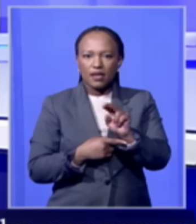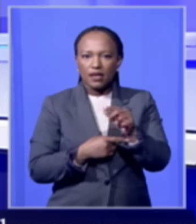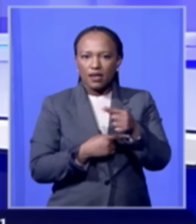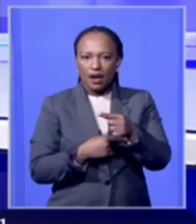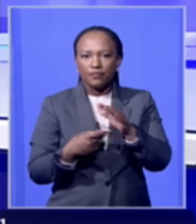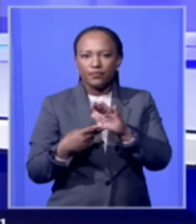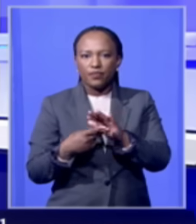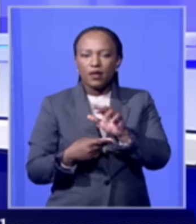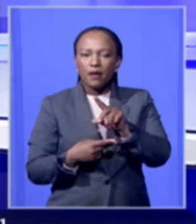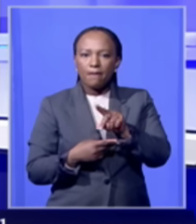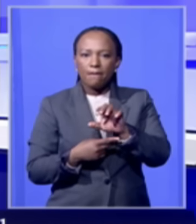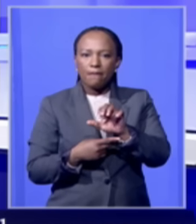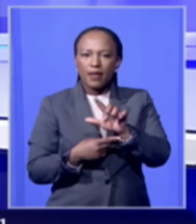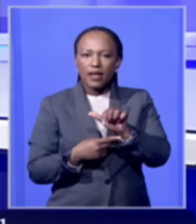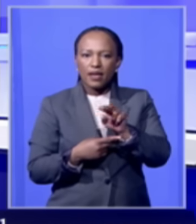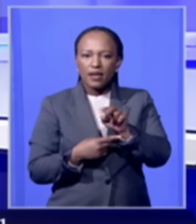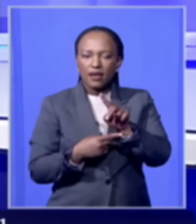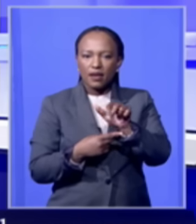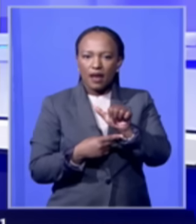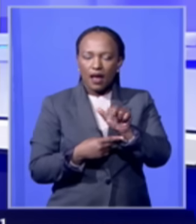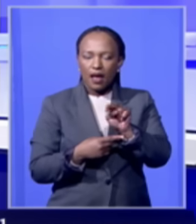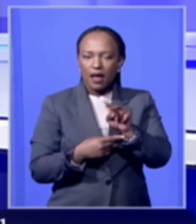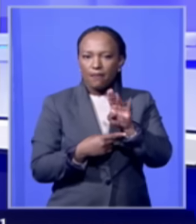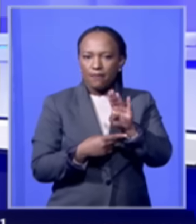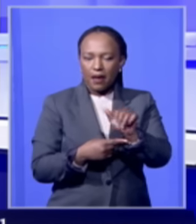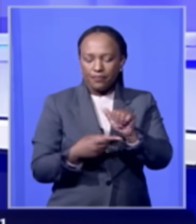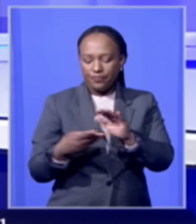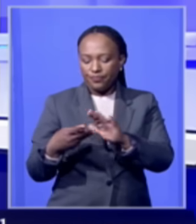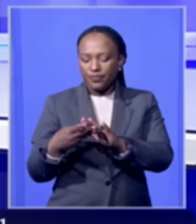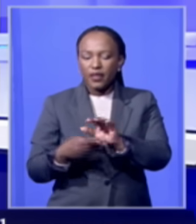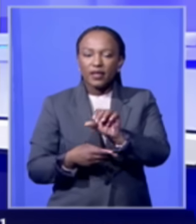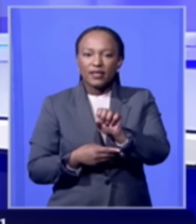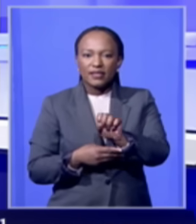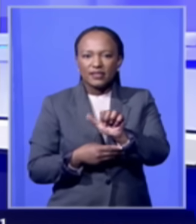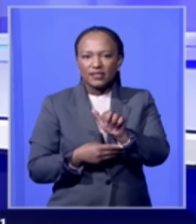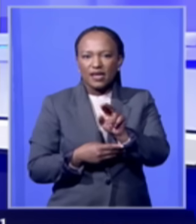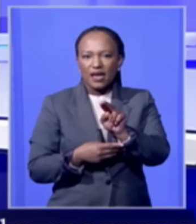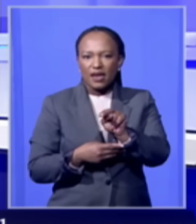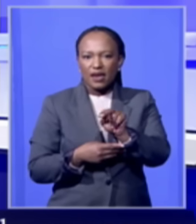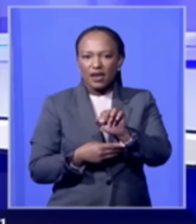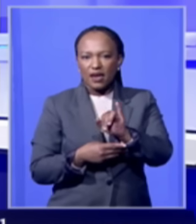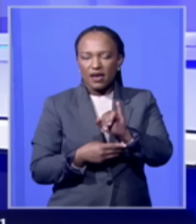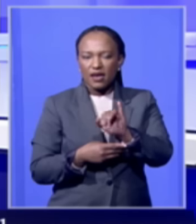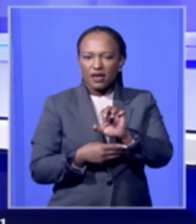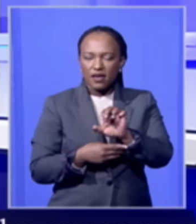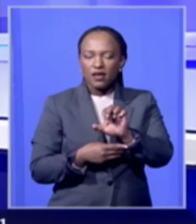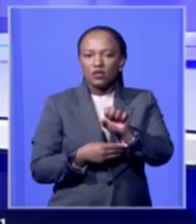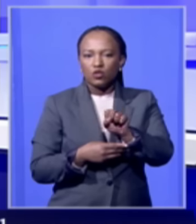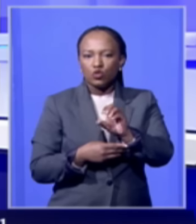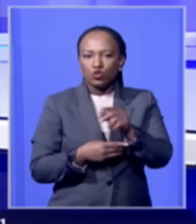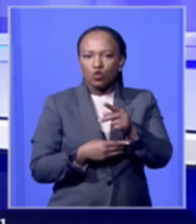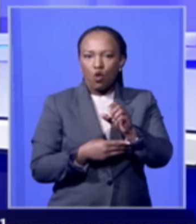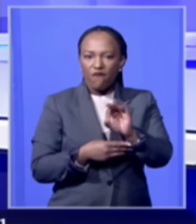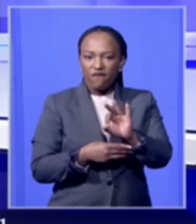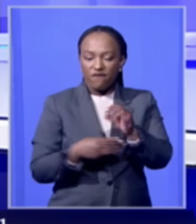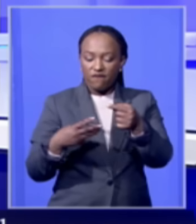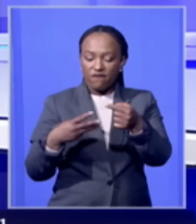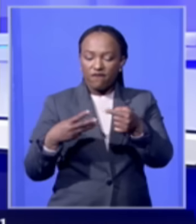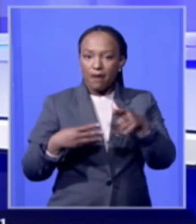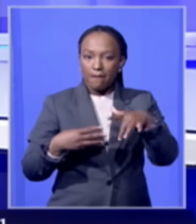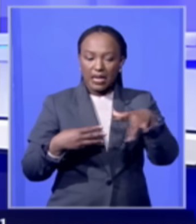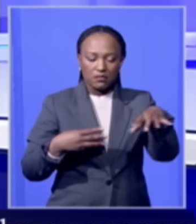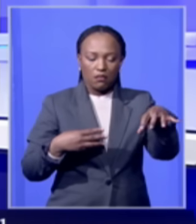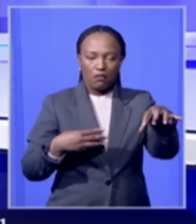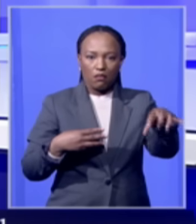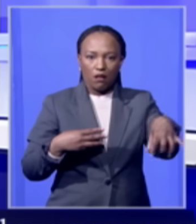ya Sannieshof ke tšeo di amilwego kudu ka ge ditanka tša go sepetša kelela tšhila e le tša